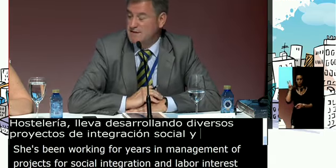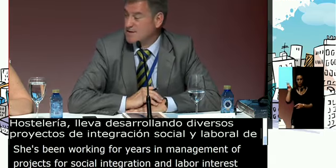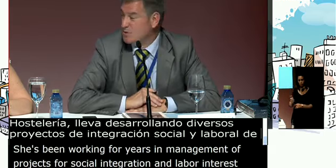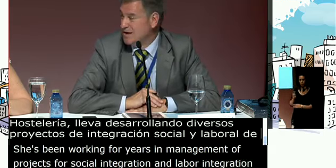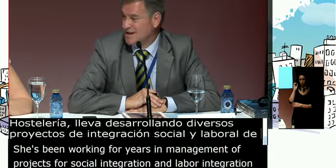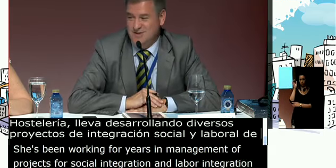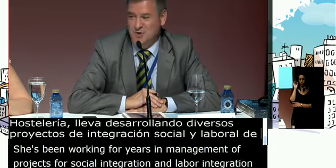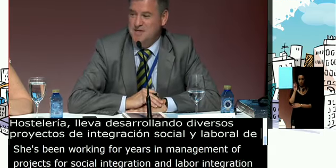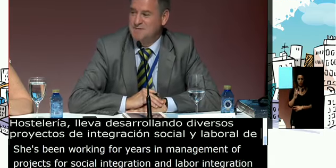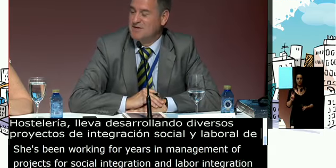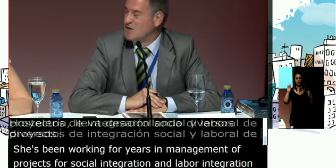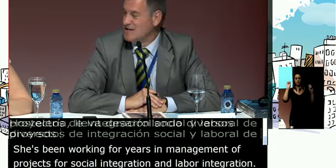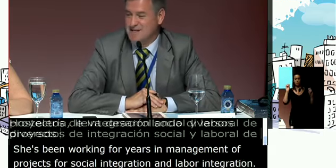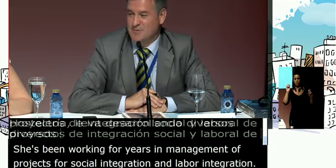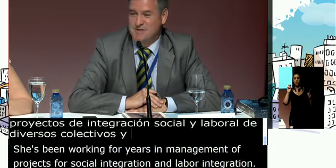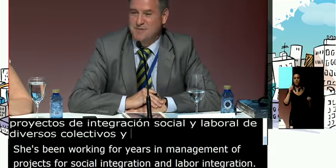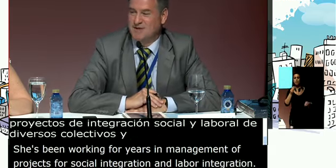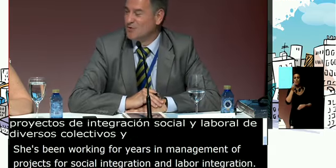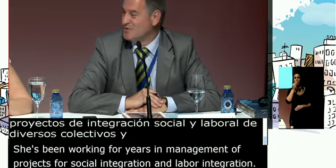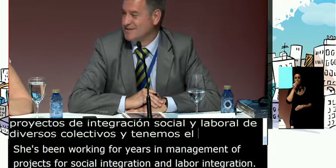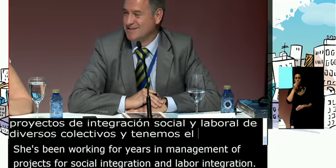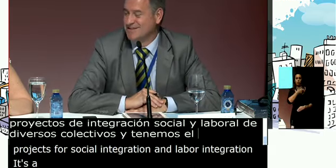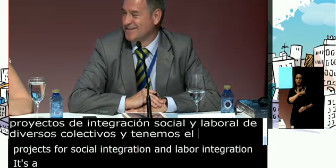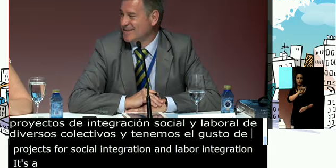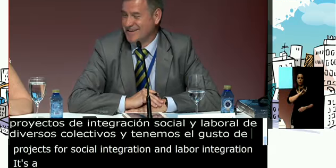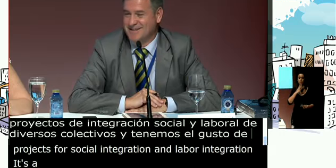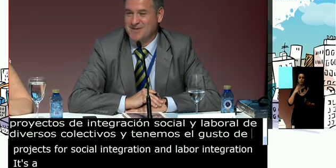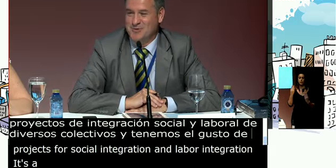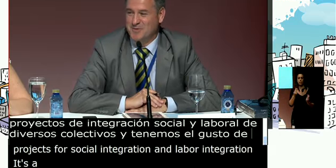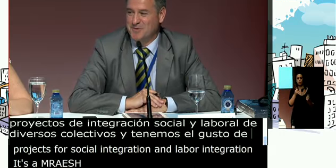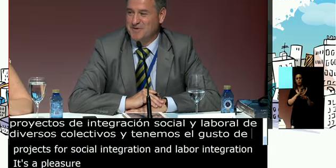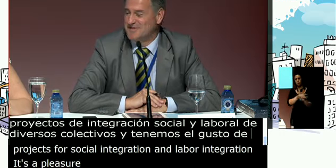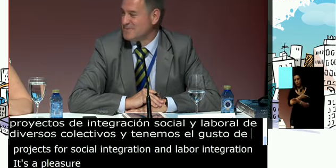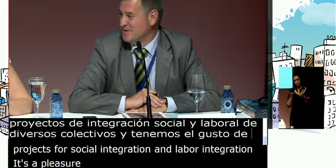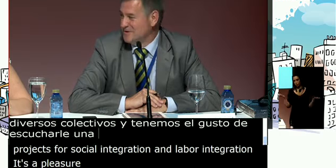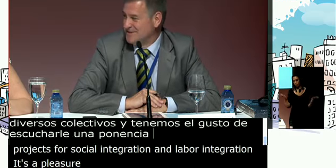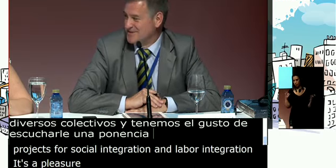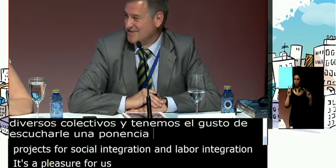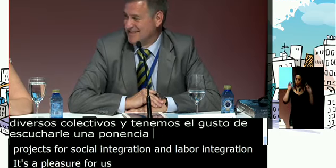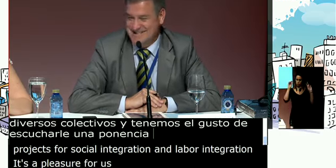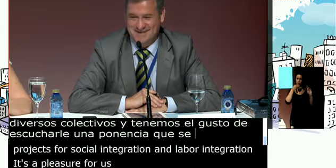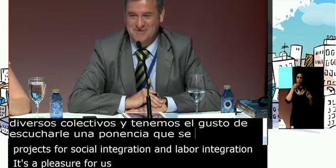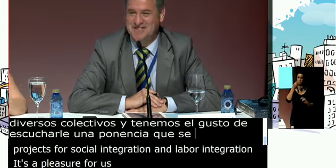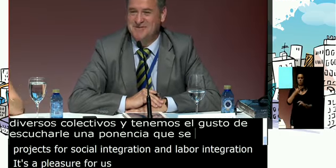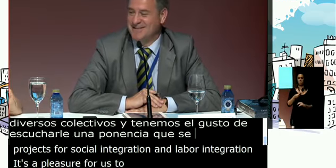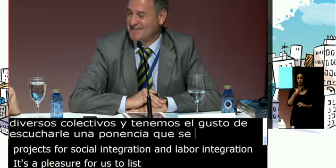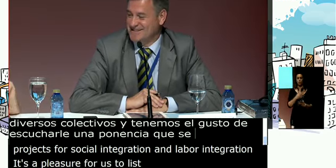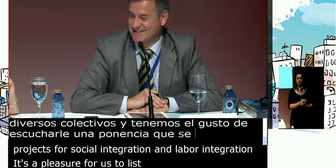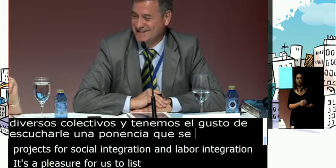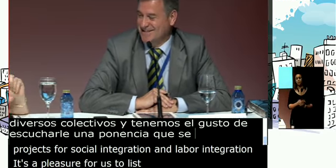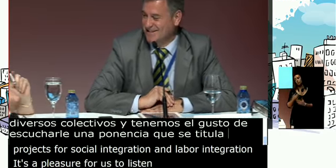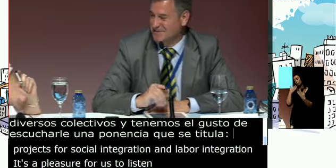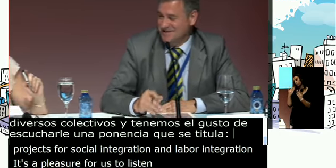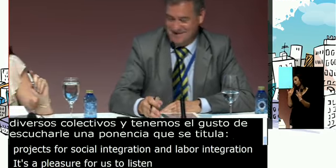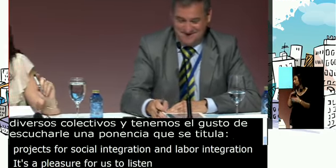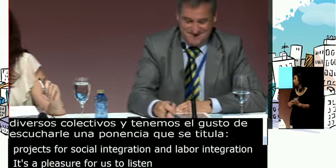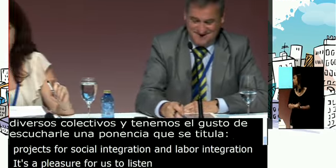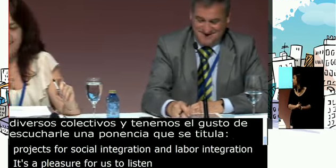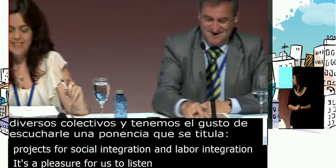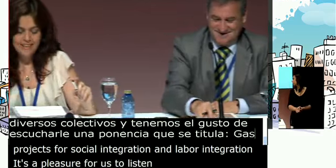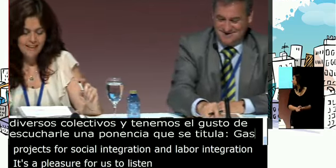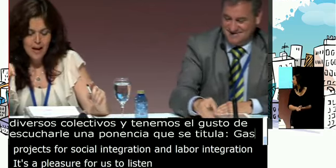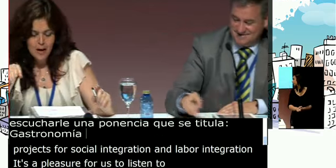This is a pleasure for us to listen Spanish gastronomy, flavors